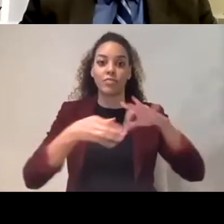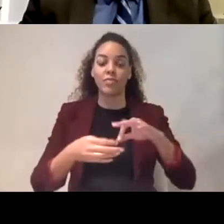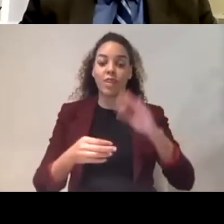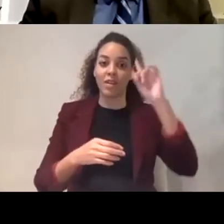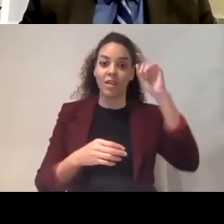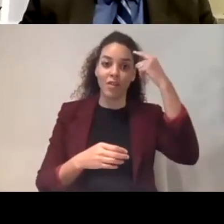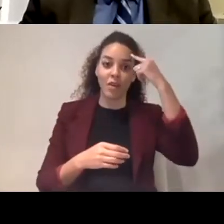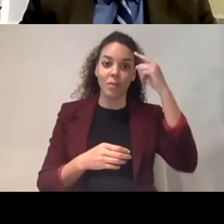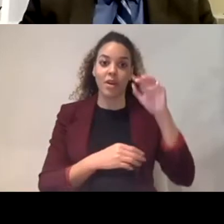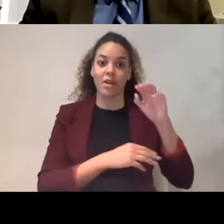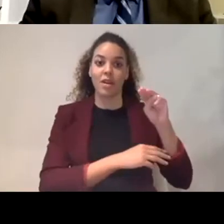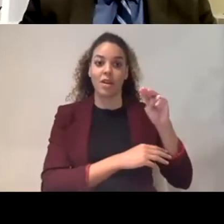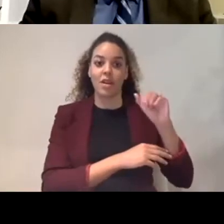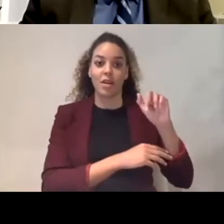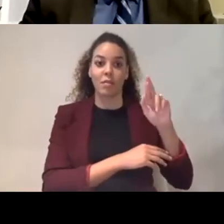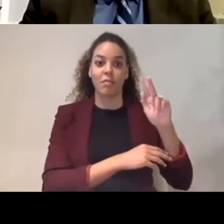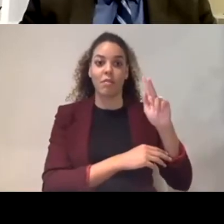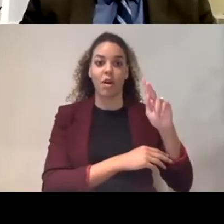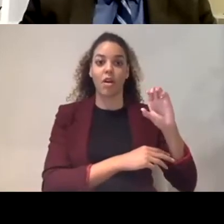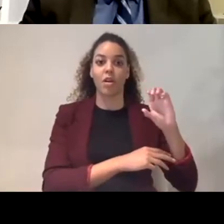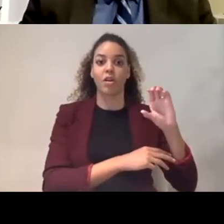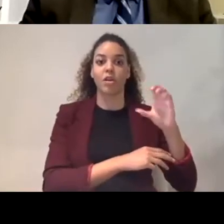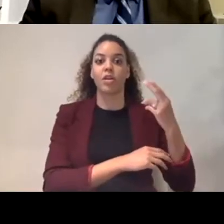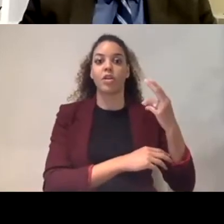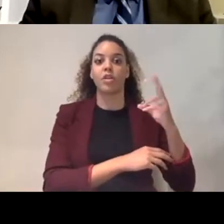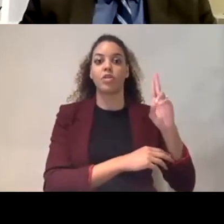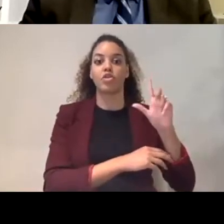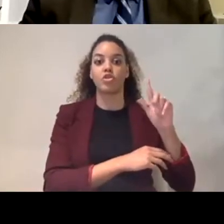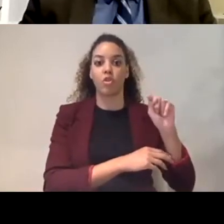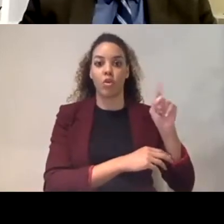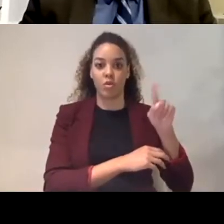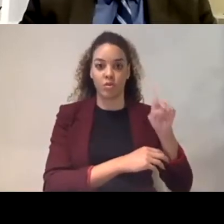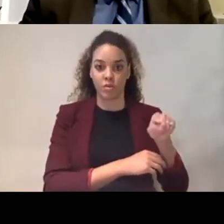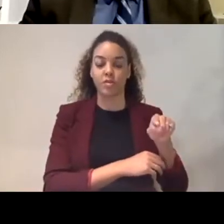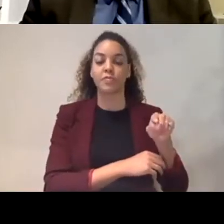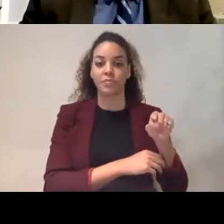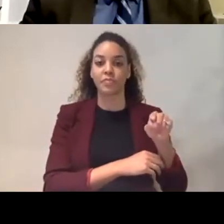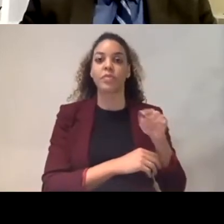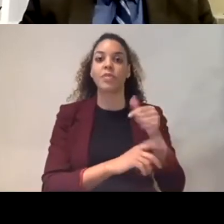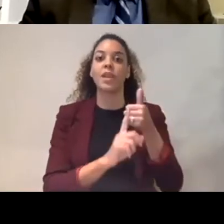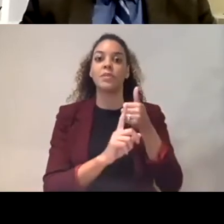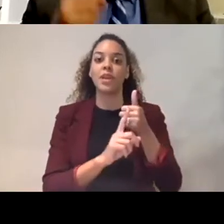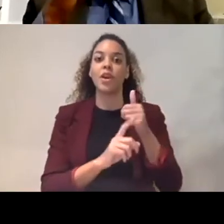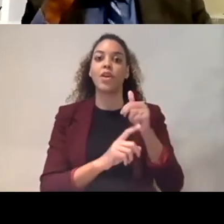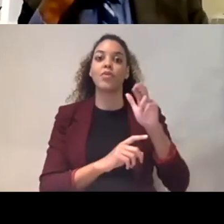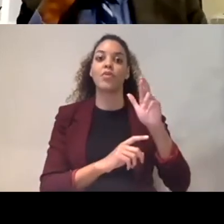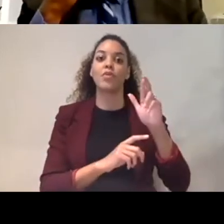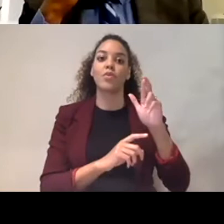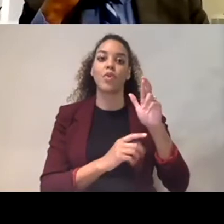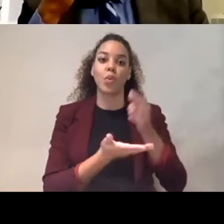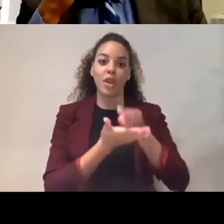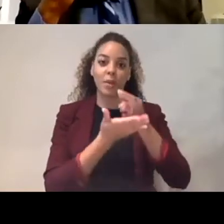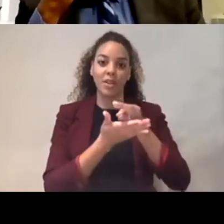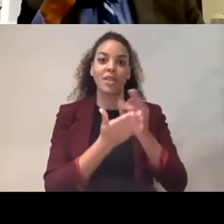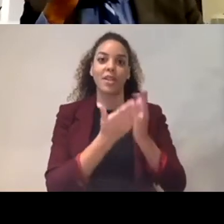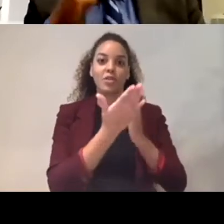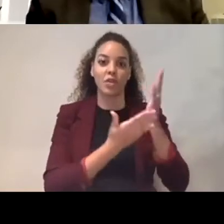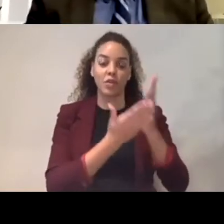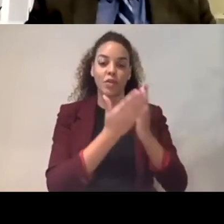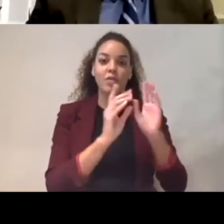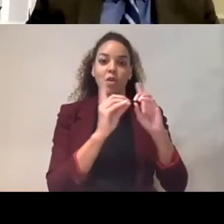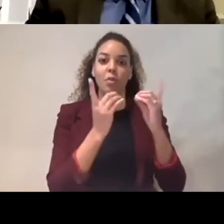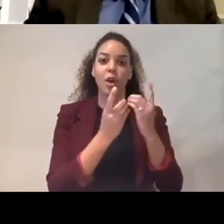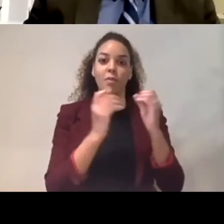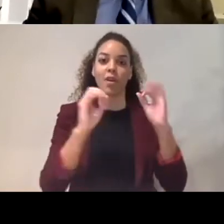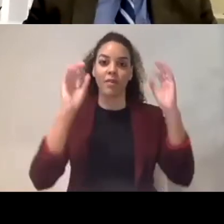Office of Special Education and Rehabilitation Services at the Department of Education. He is also the